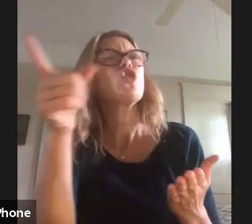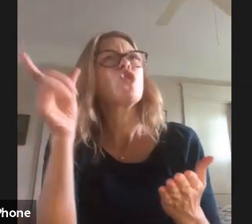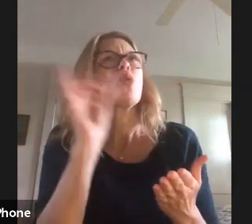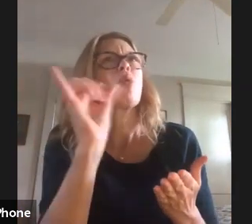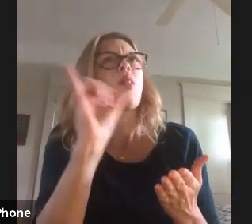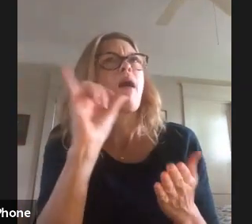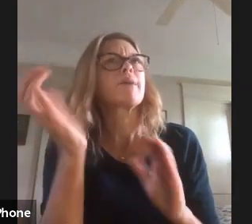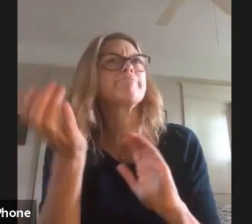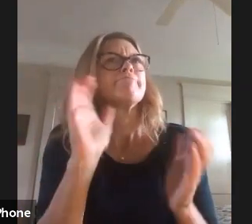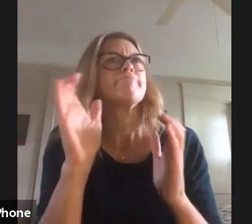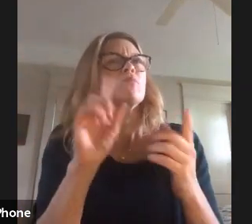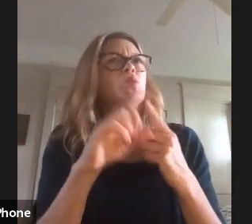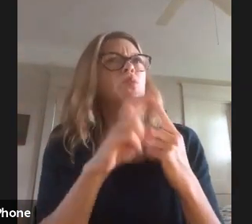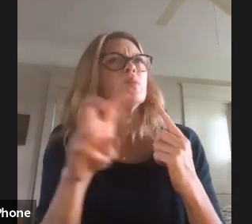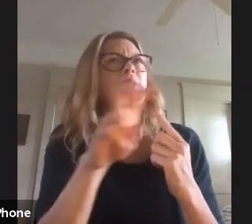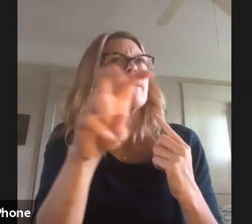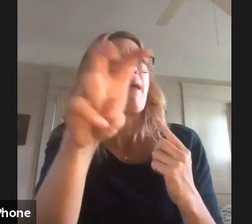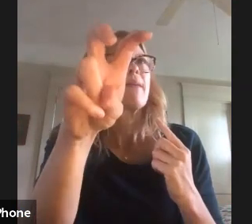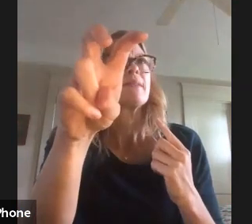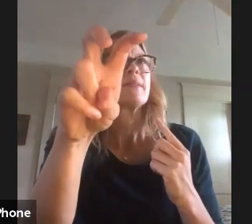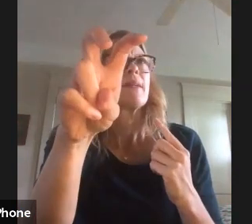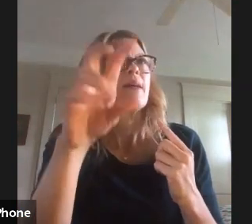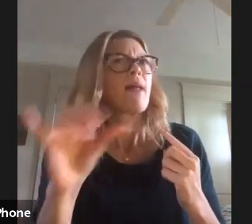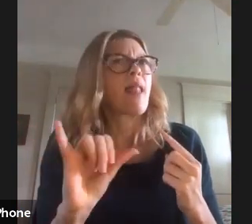How can you escape being sentenced to hell?